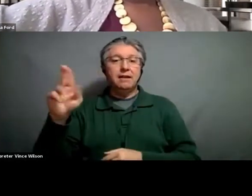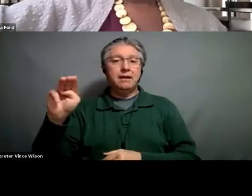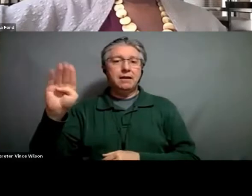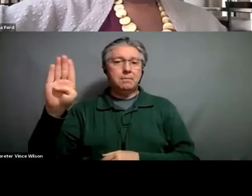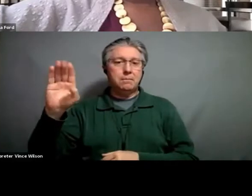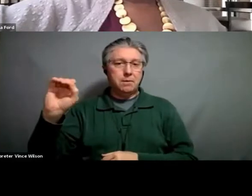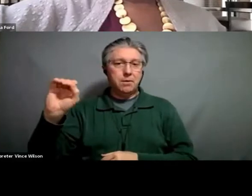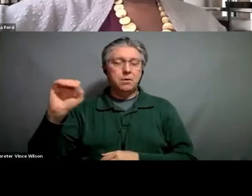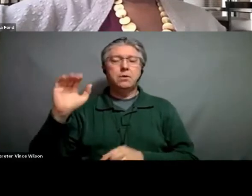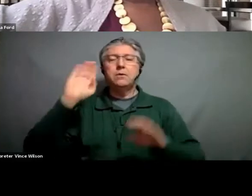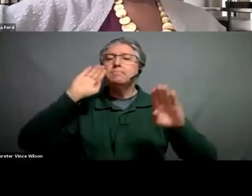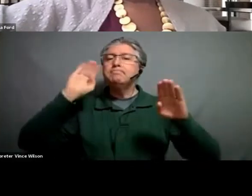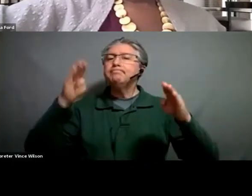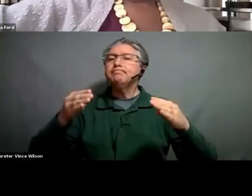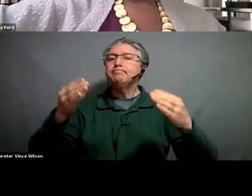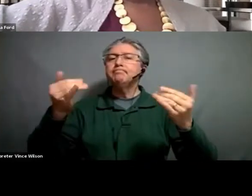focusing on